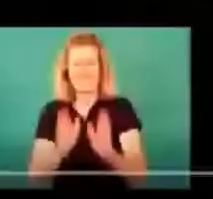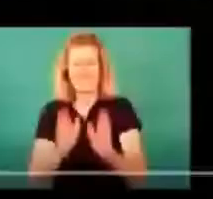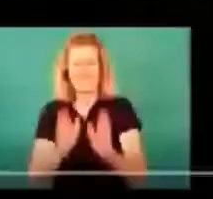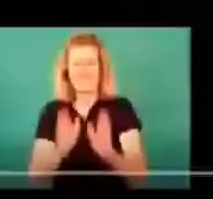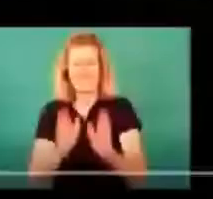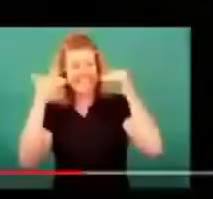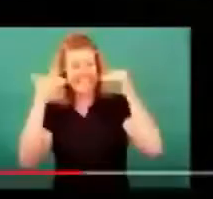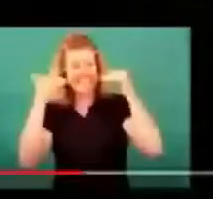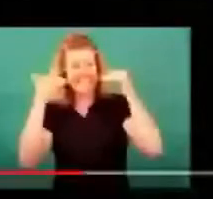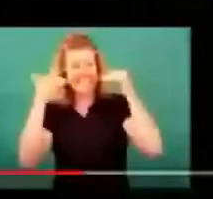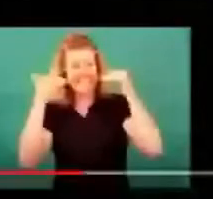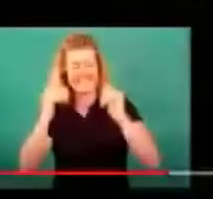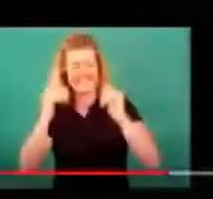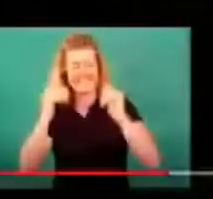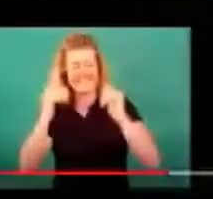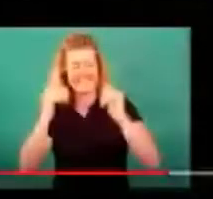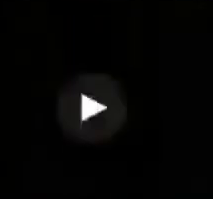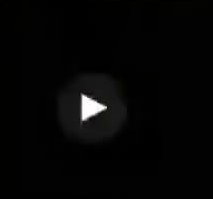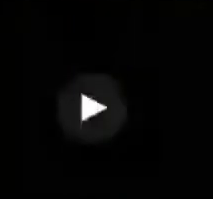Hi, this is Chung.